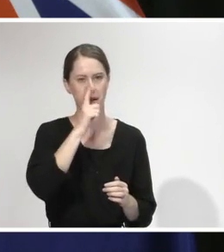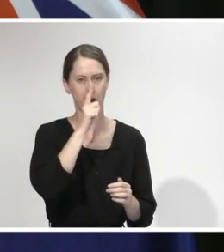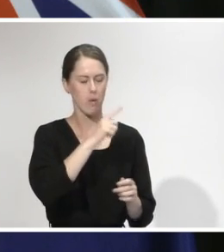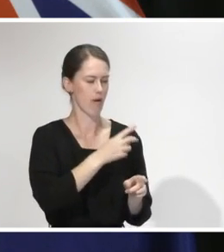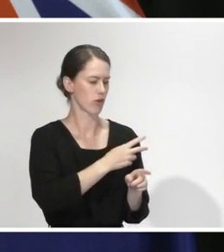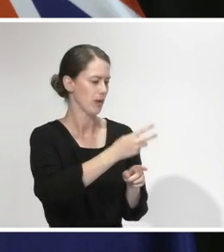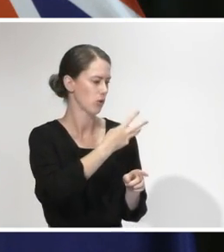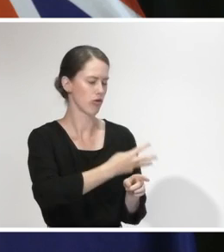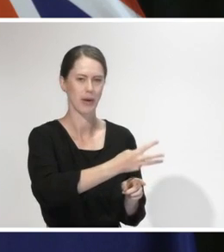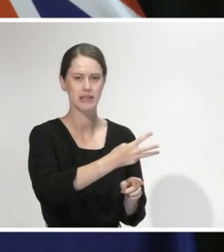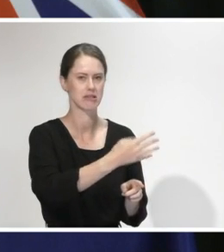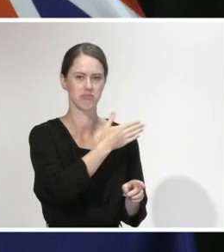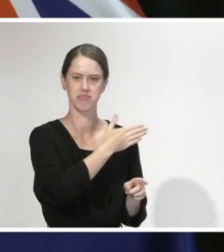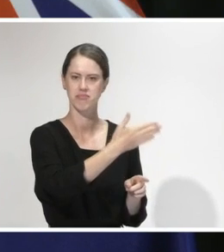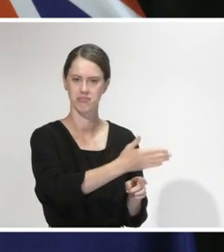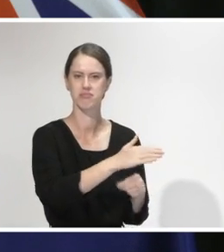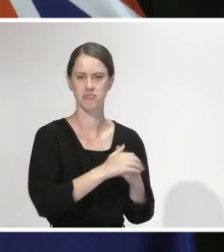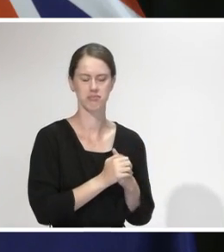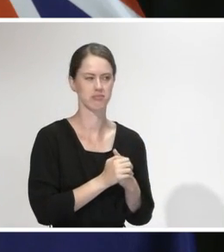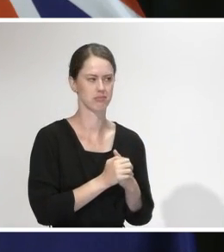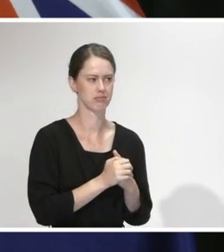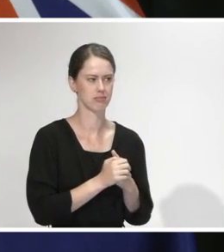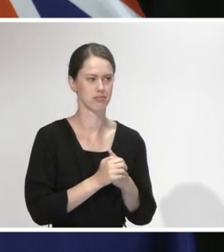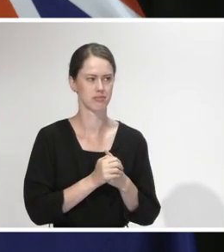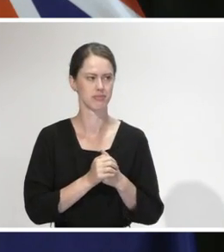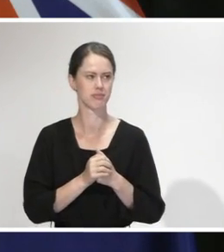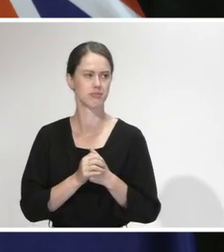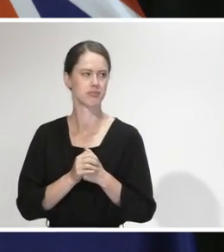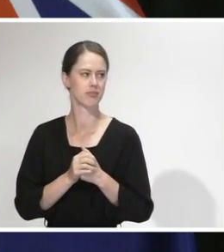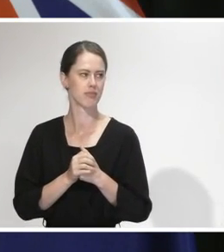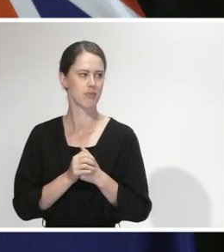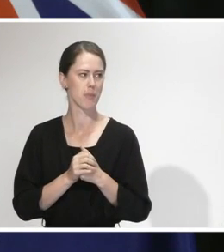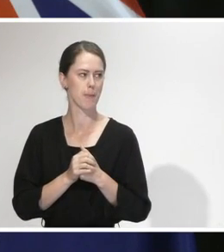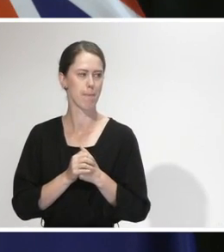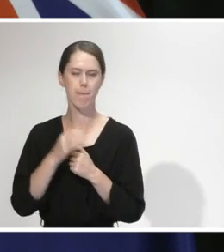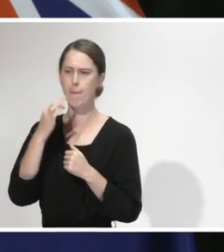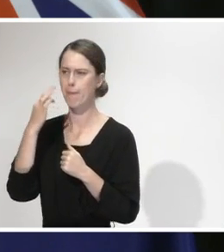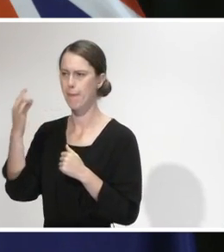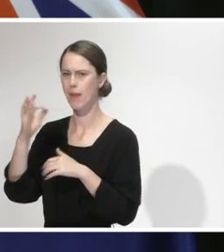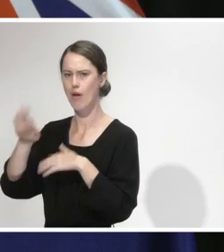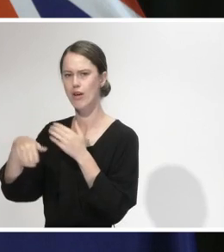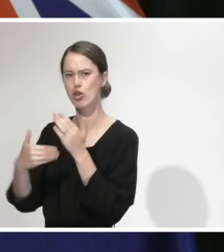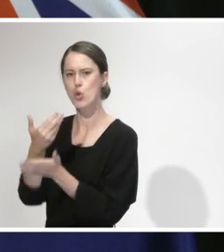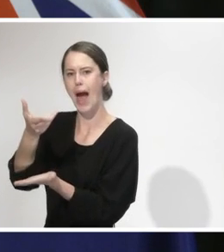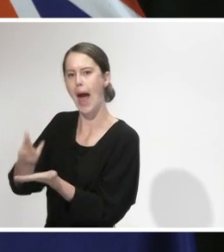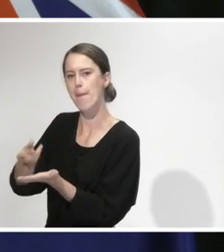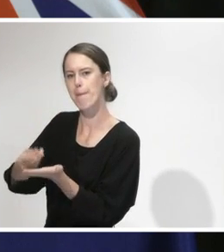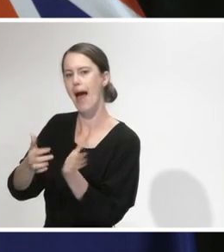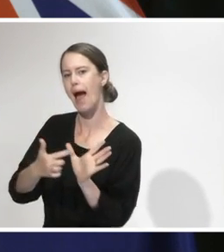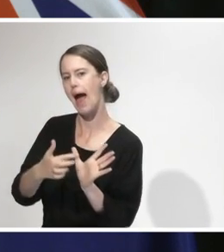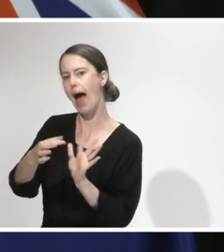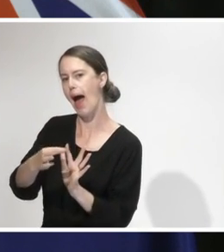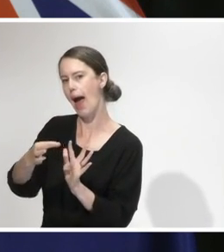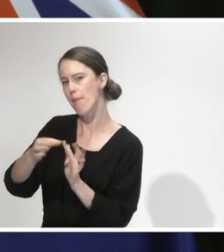3 weeks since it was stood up. Oh, sorry, follow-up question. Just regarding the app, the idea that we're going to develop this app and it's